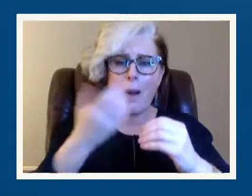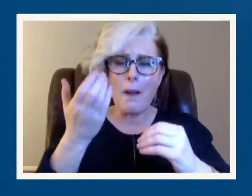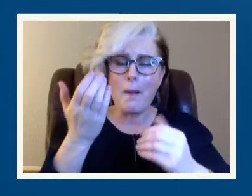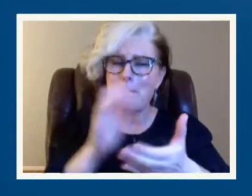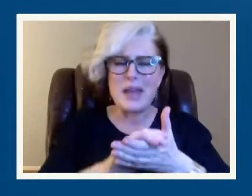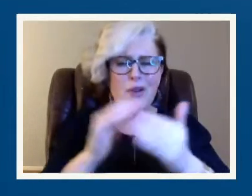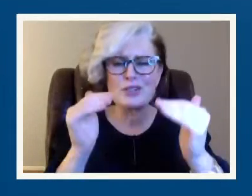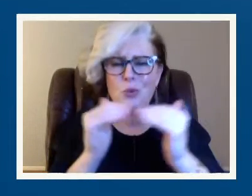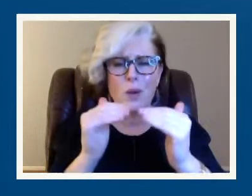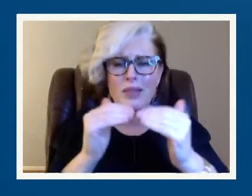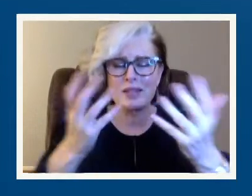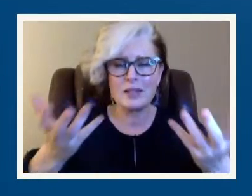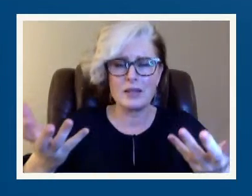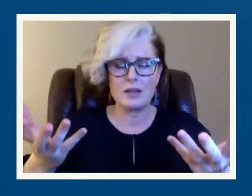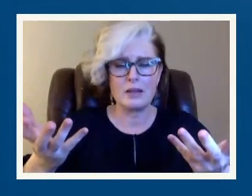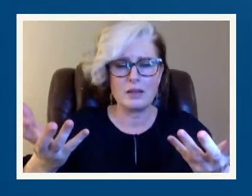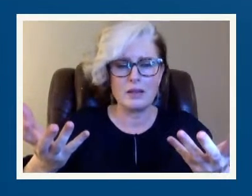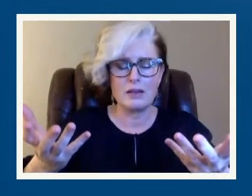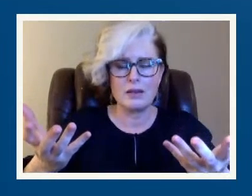equality here, too.